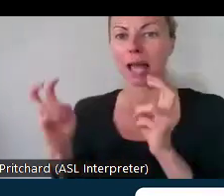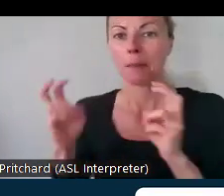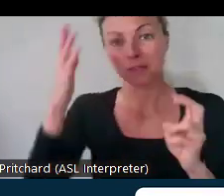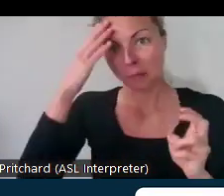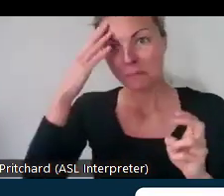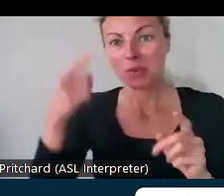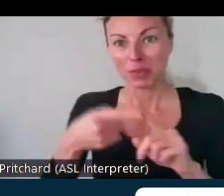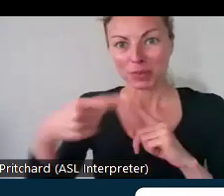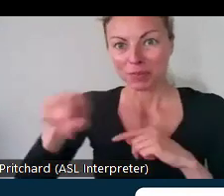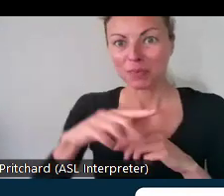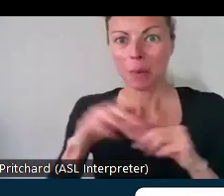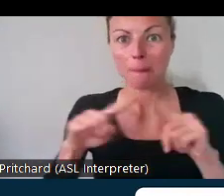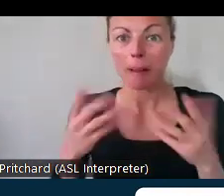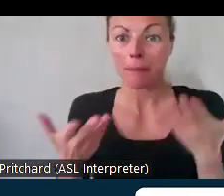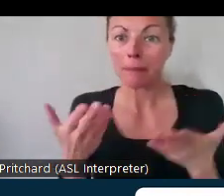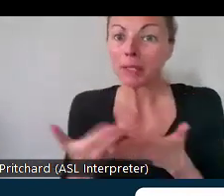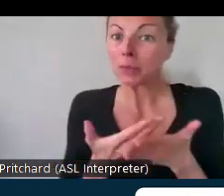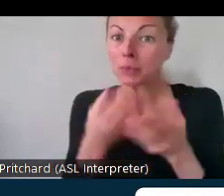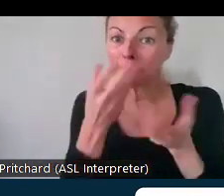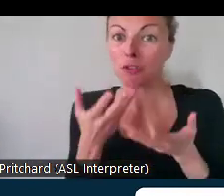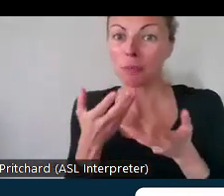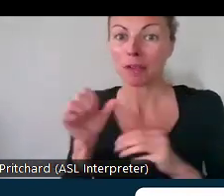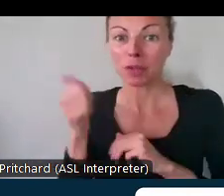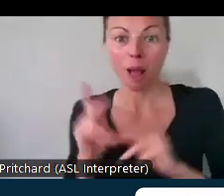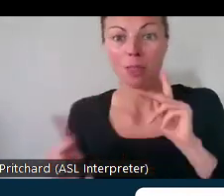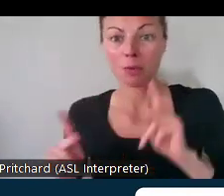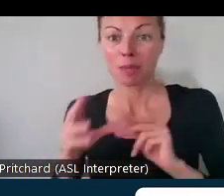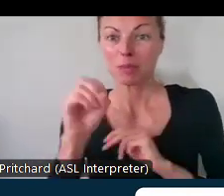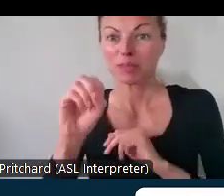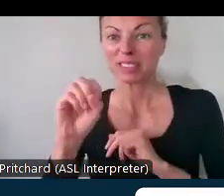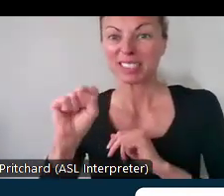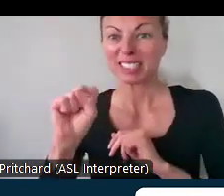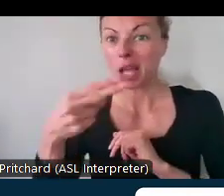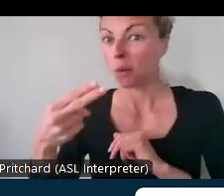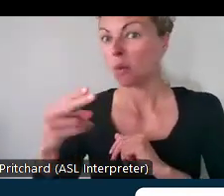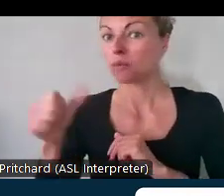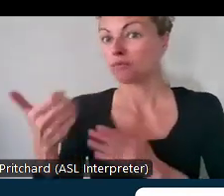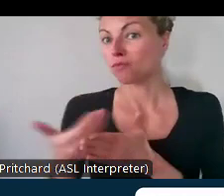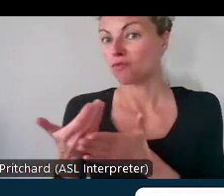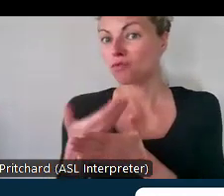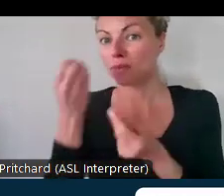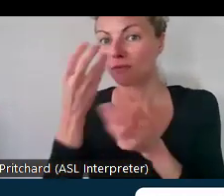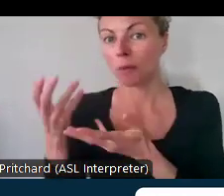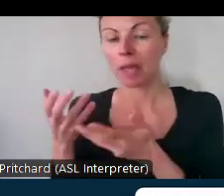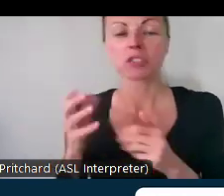you, but may be new information to other partners and stakeholders. This is a bit of a